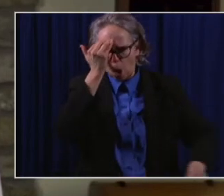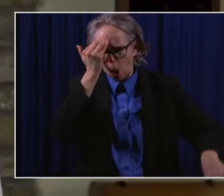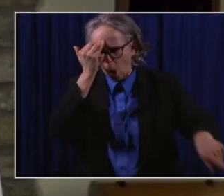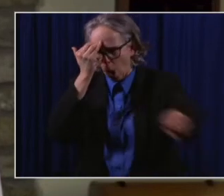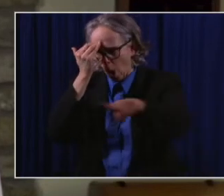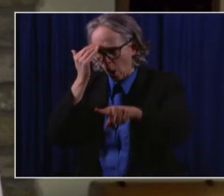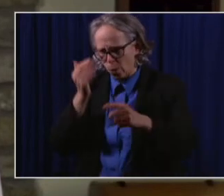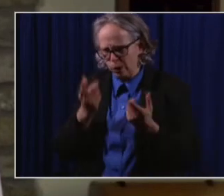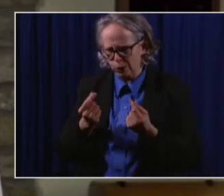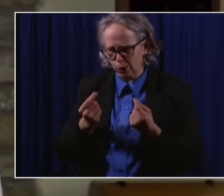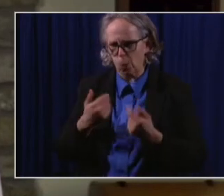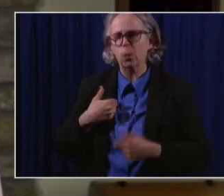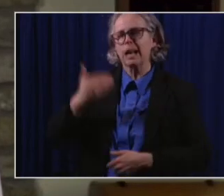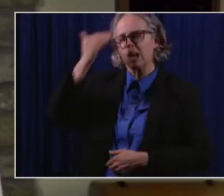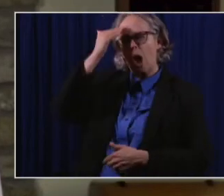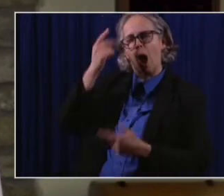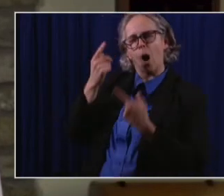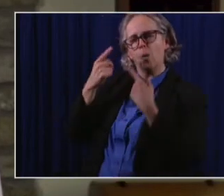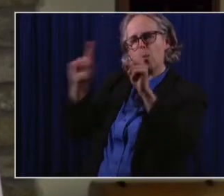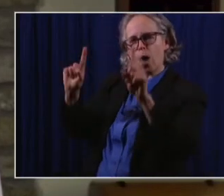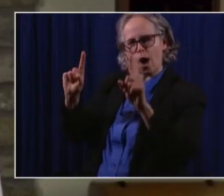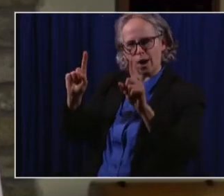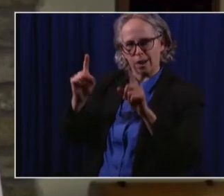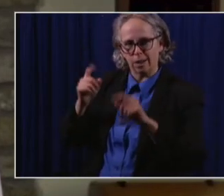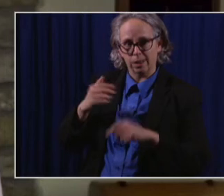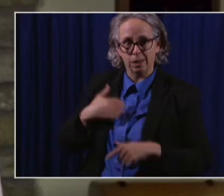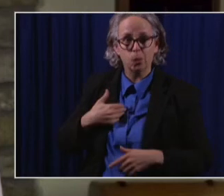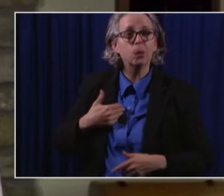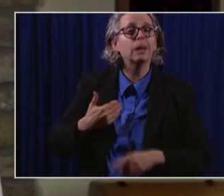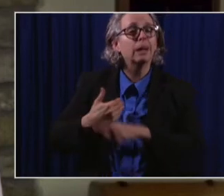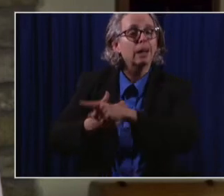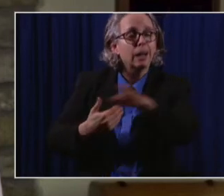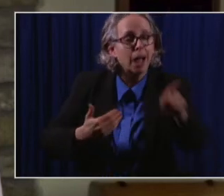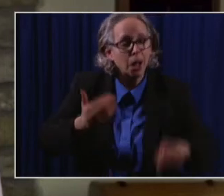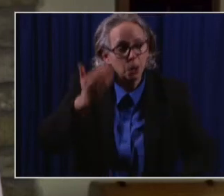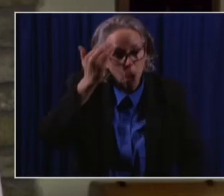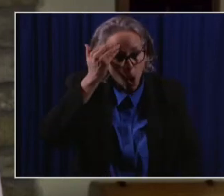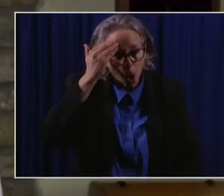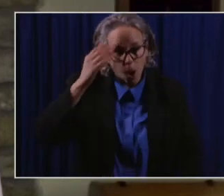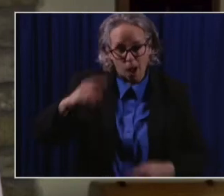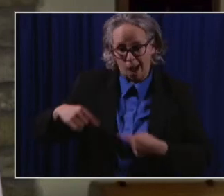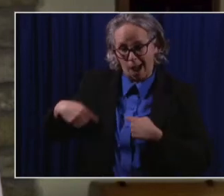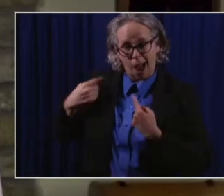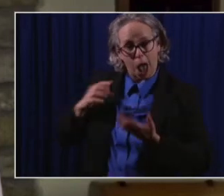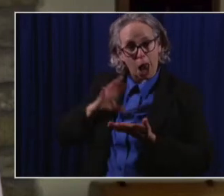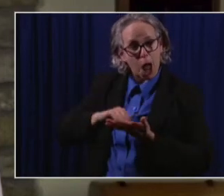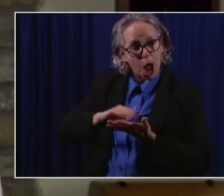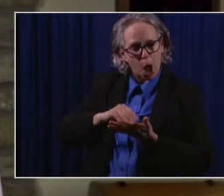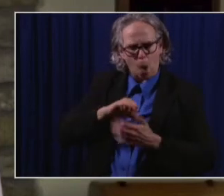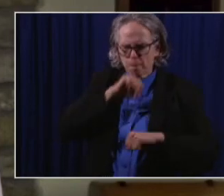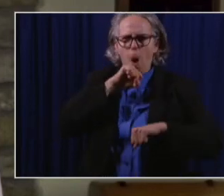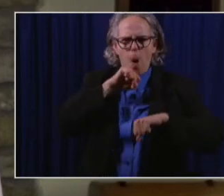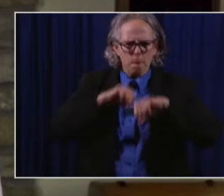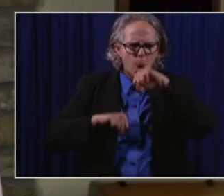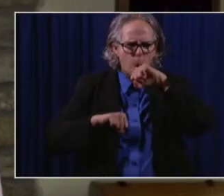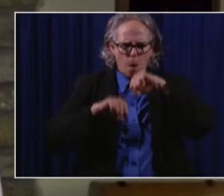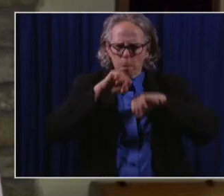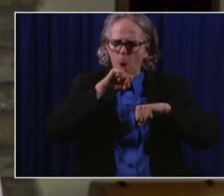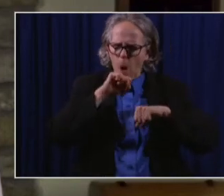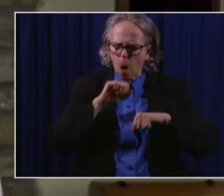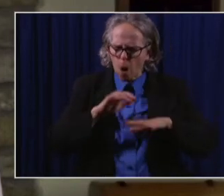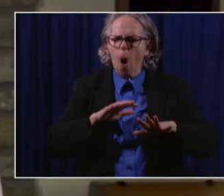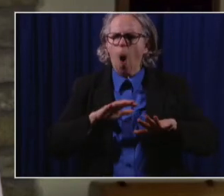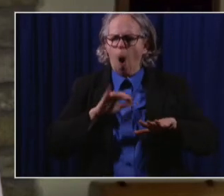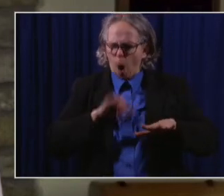works. And we've learned it the hard way. We've learned it in agonizing 7.5